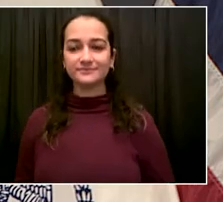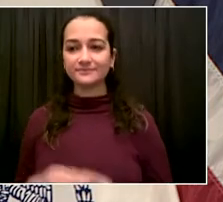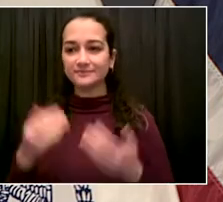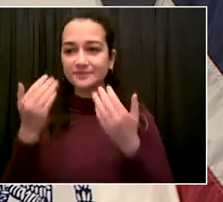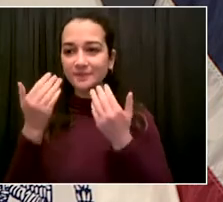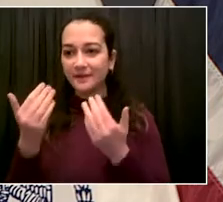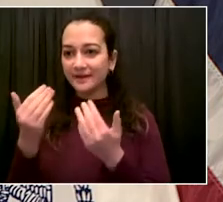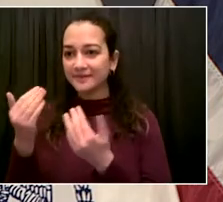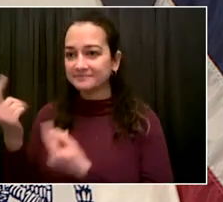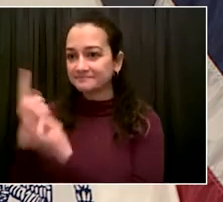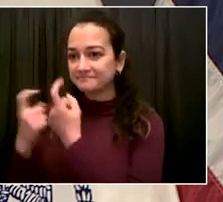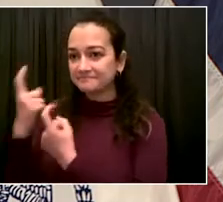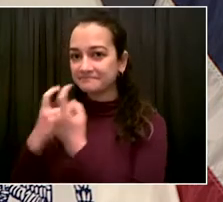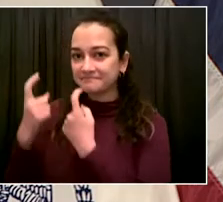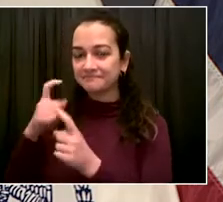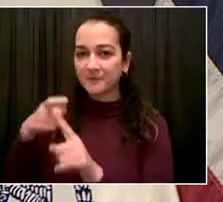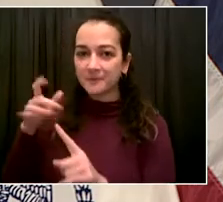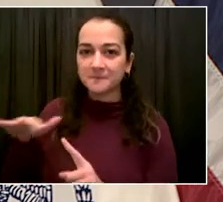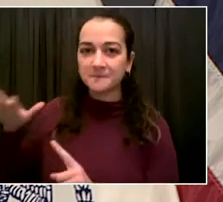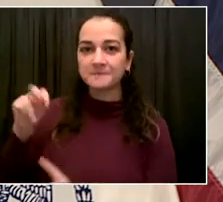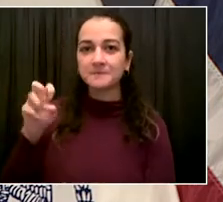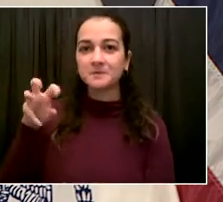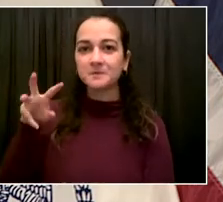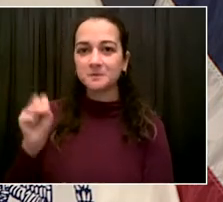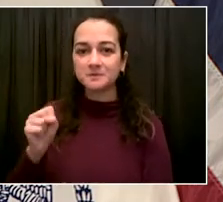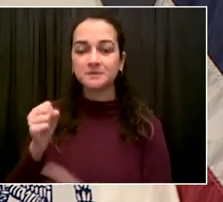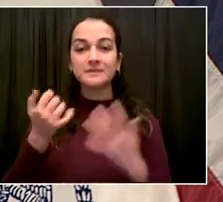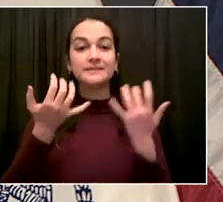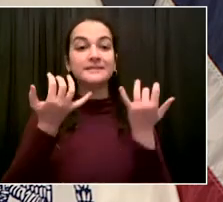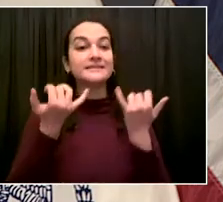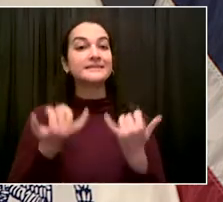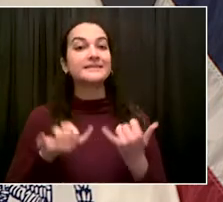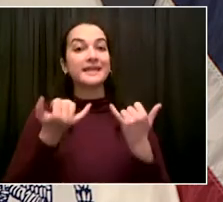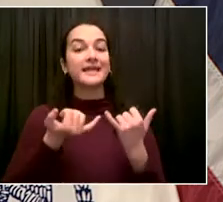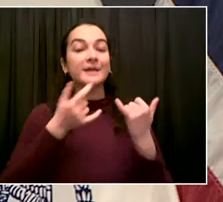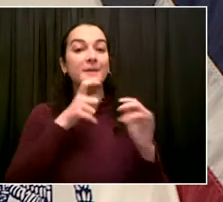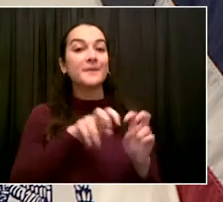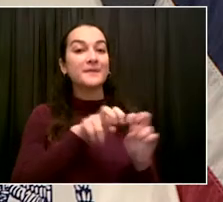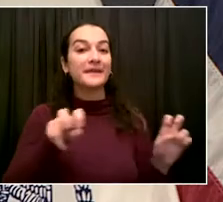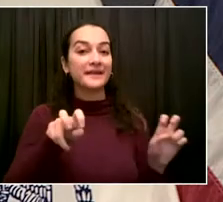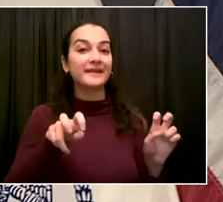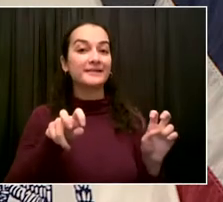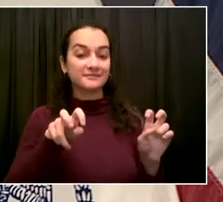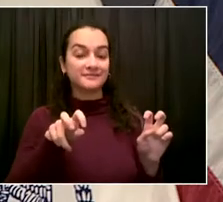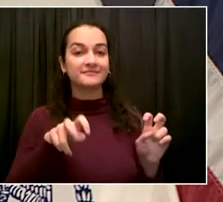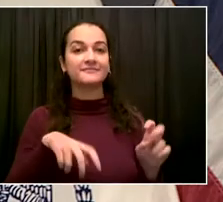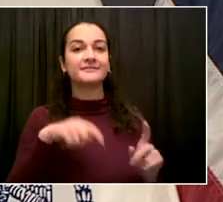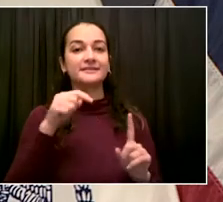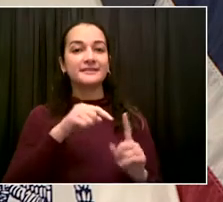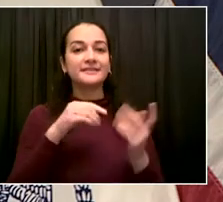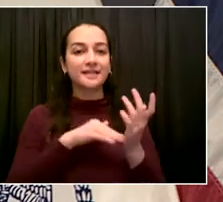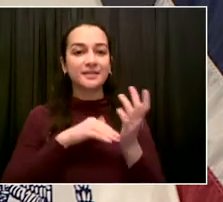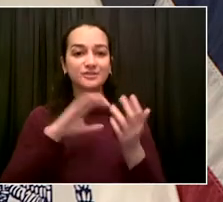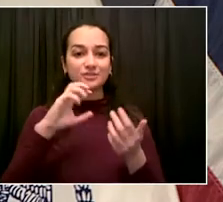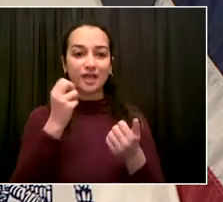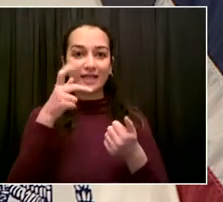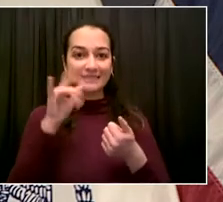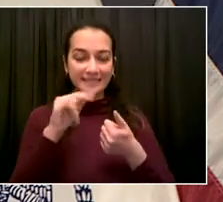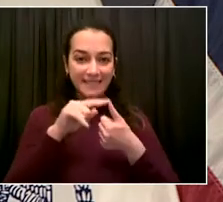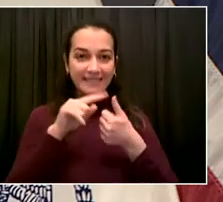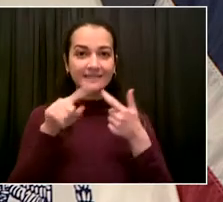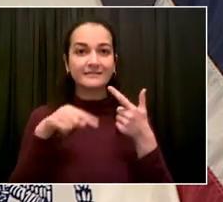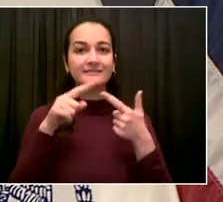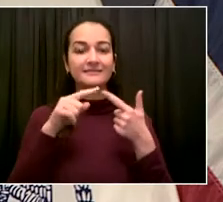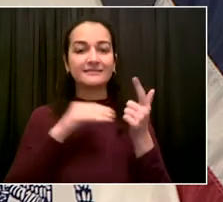Good morning. We will now begin our Q&A. As a reminder, we are joined by Health Commissioner, Dr. Dave Choksi, Dr. Mitch Katz,